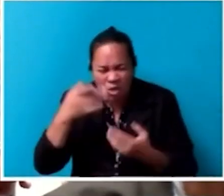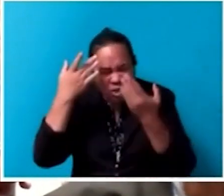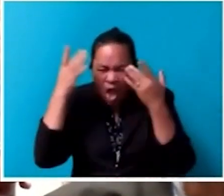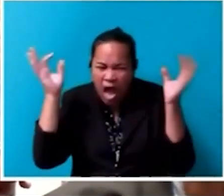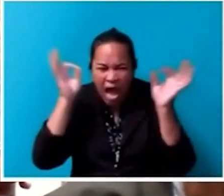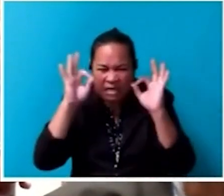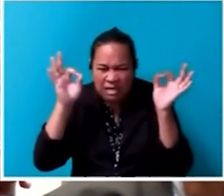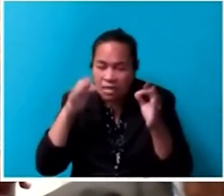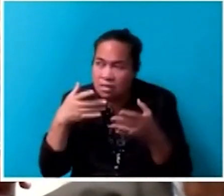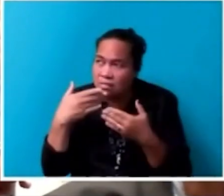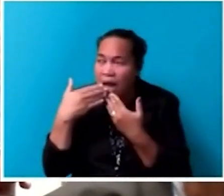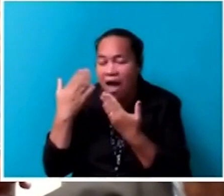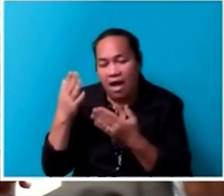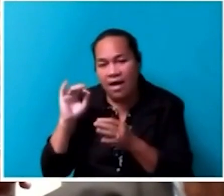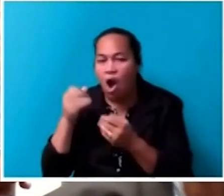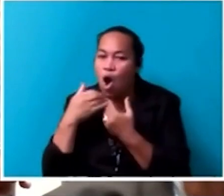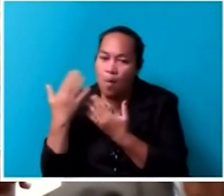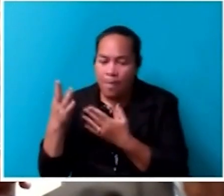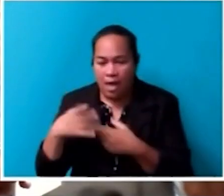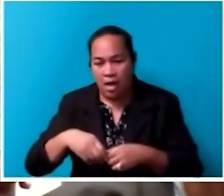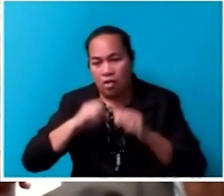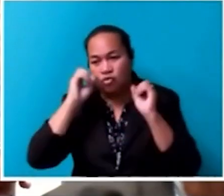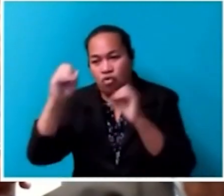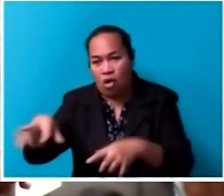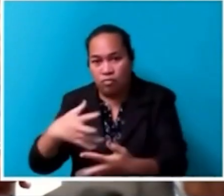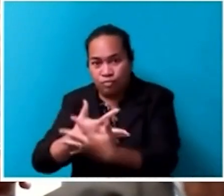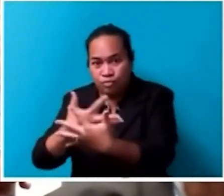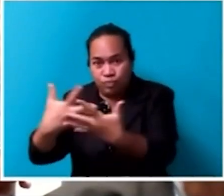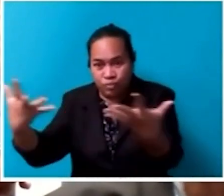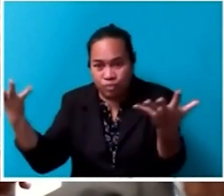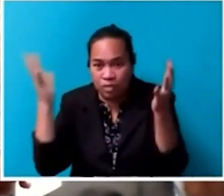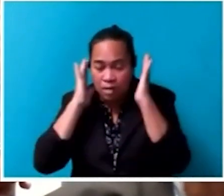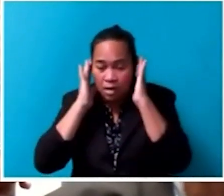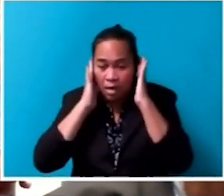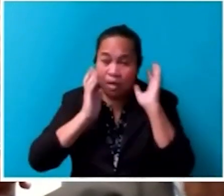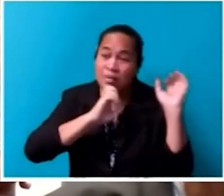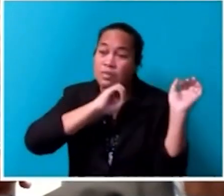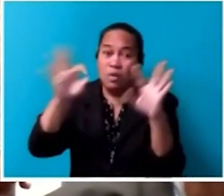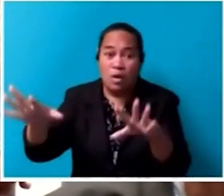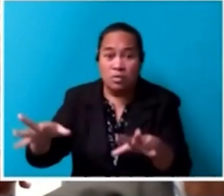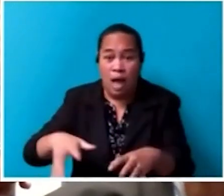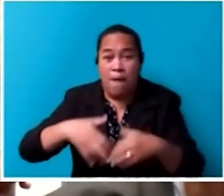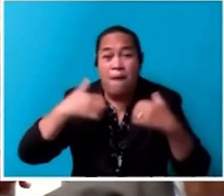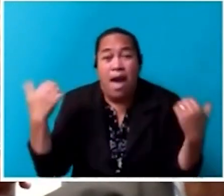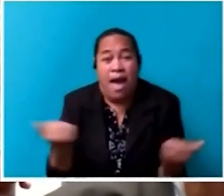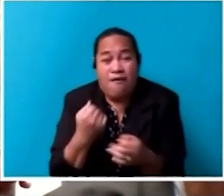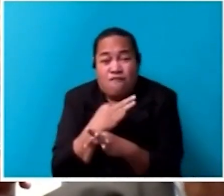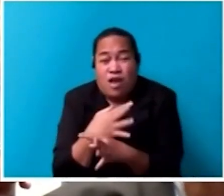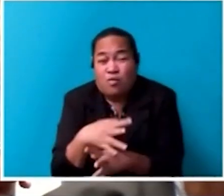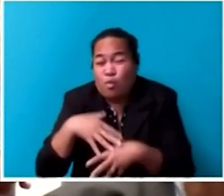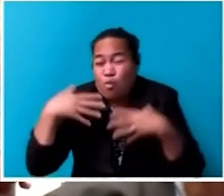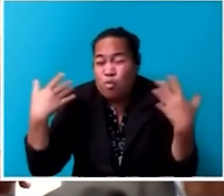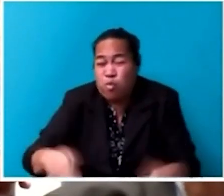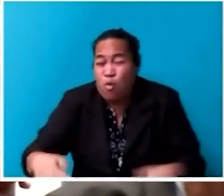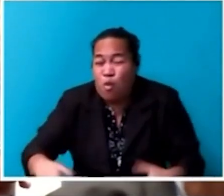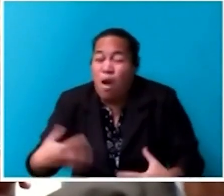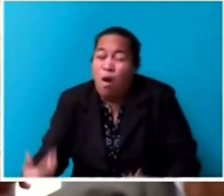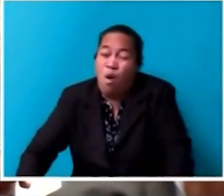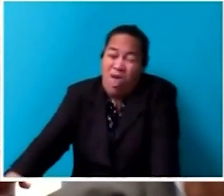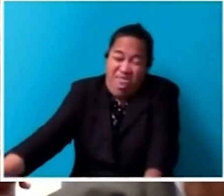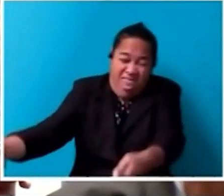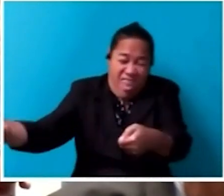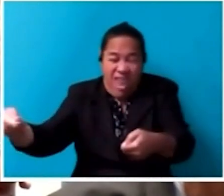they cast their nets and caught a multitude of fish so abundant that they could